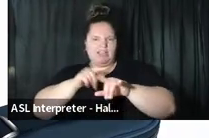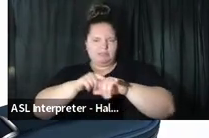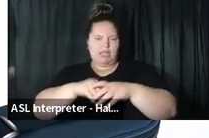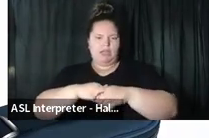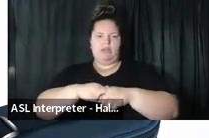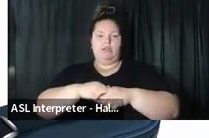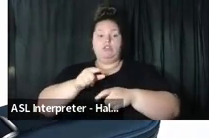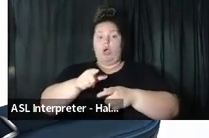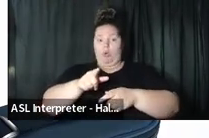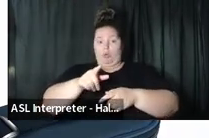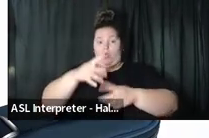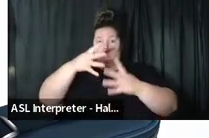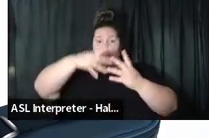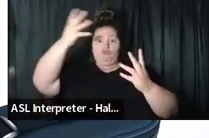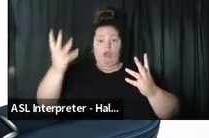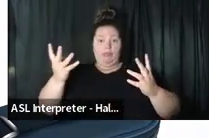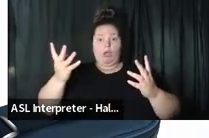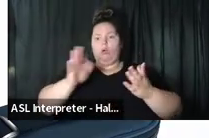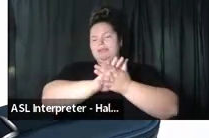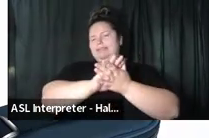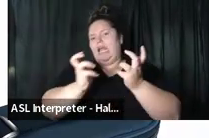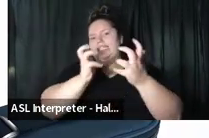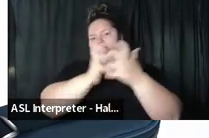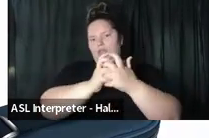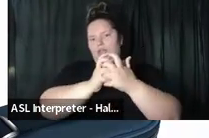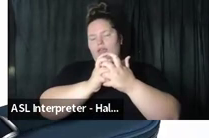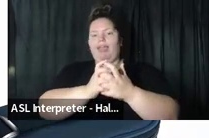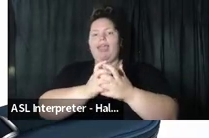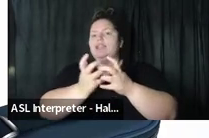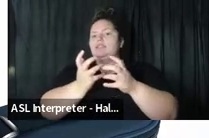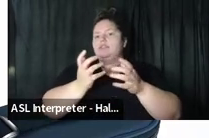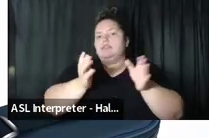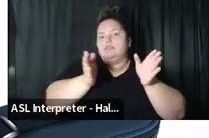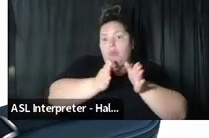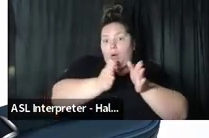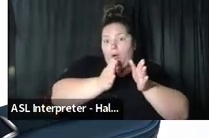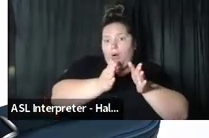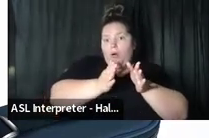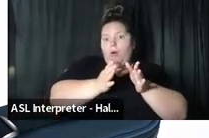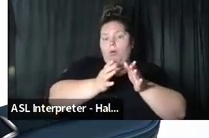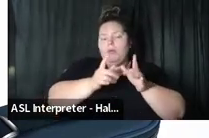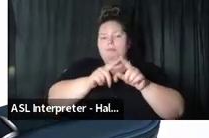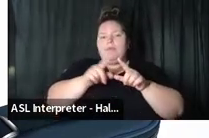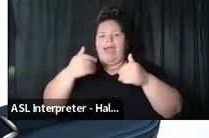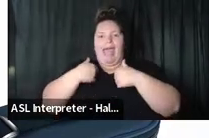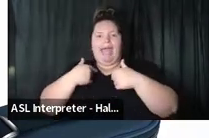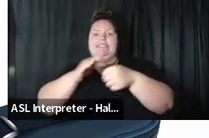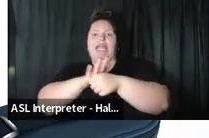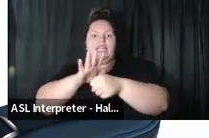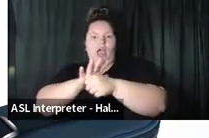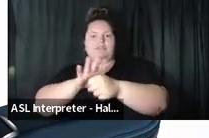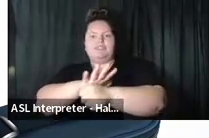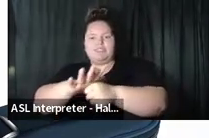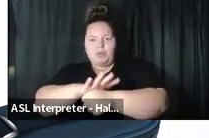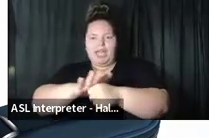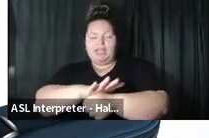fit between being compact and having enough space to fit all of your pills. So it's flat, but it also